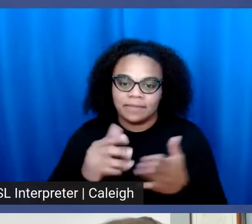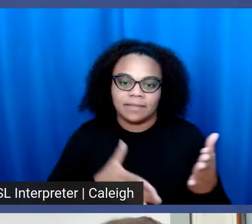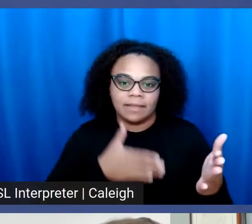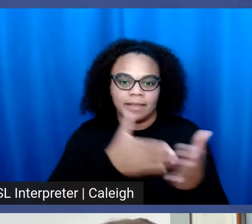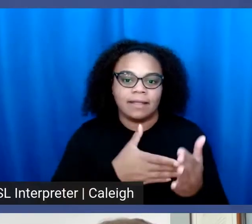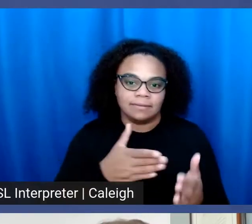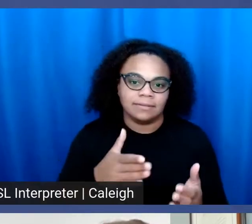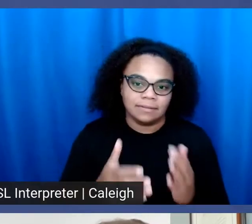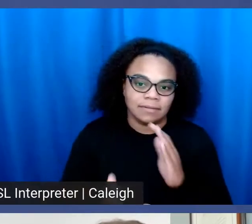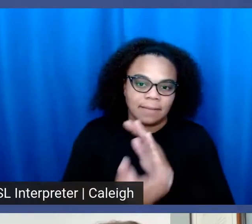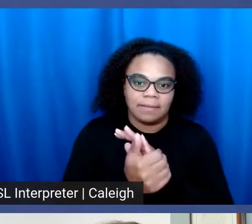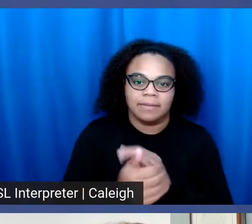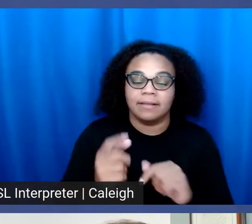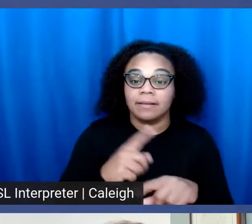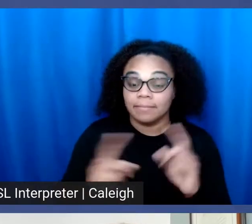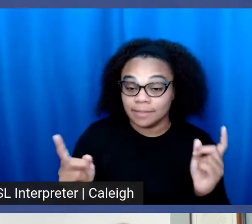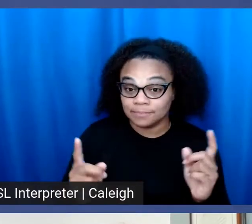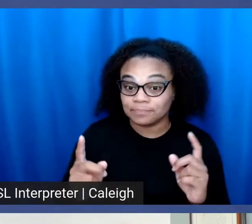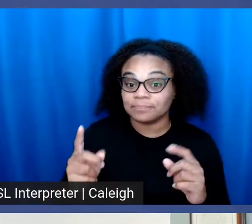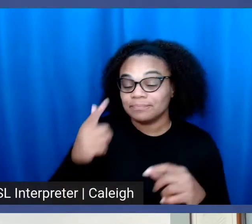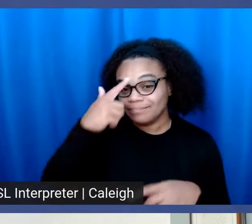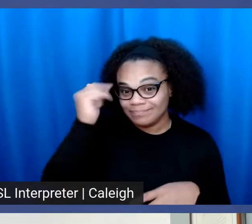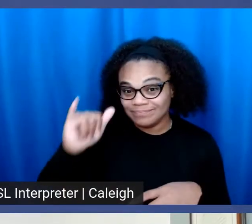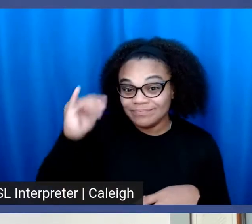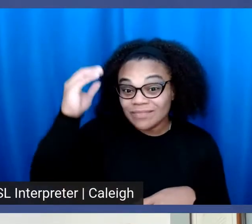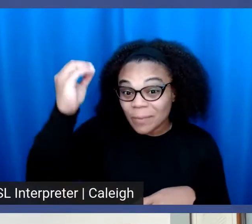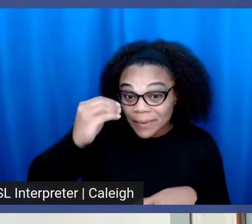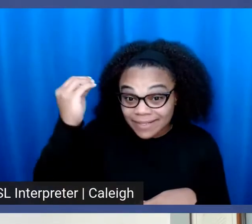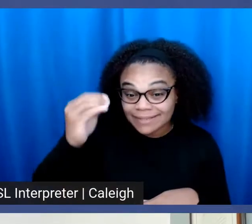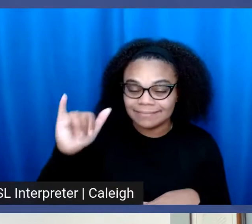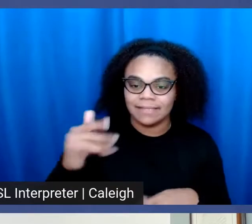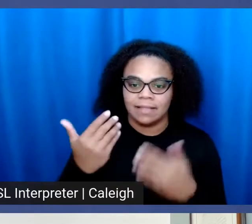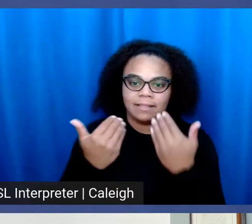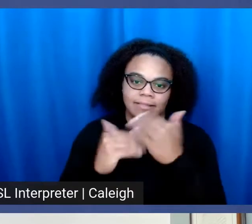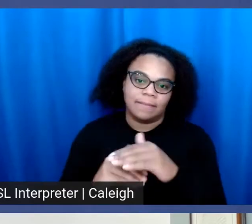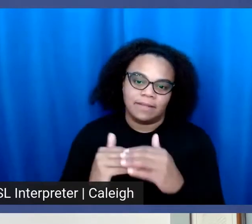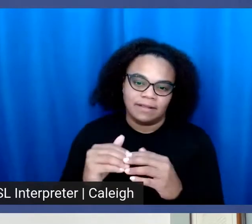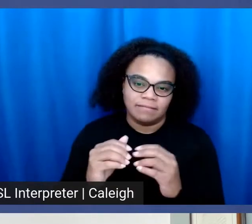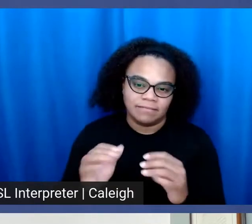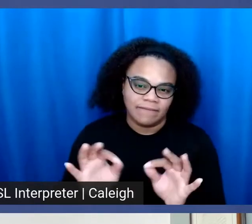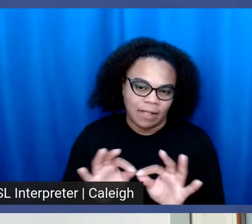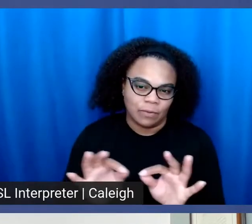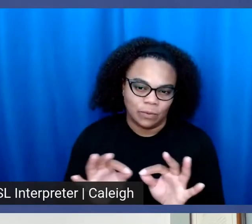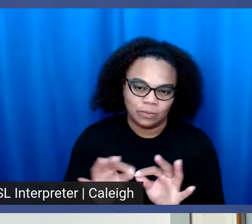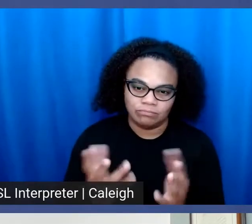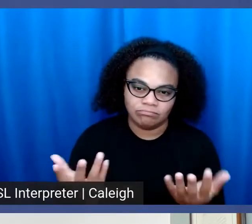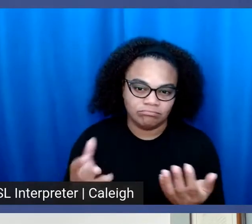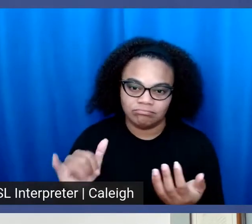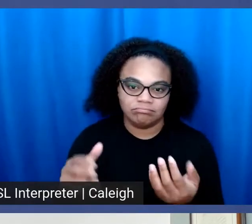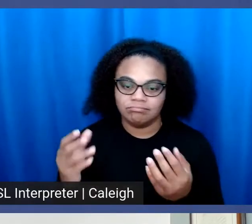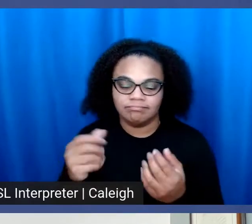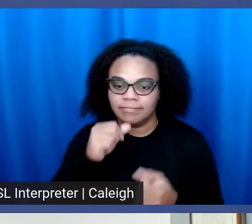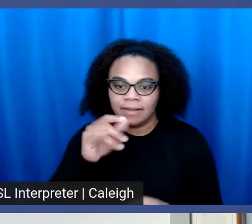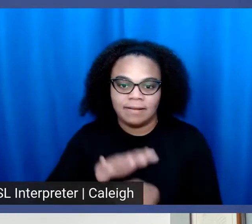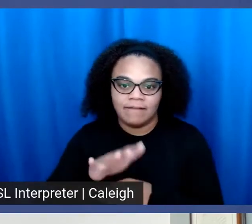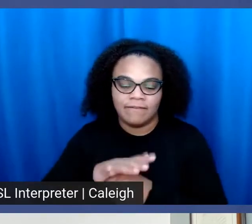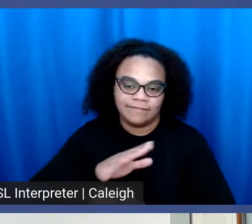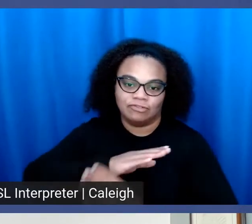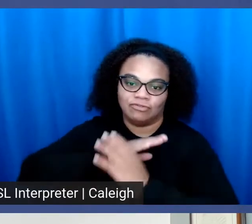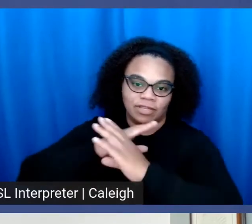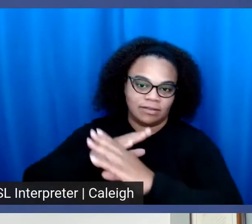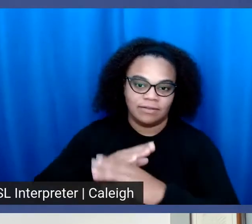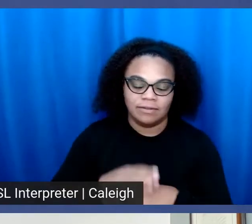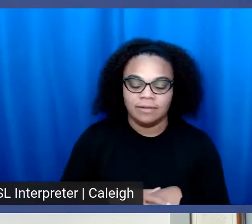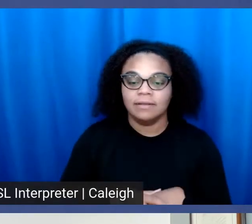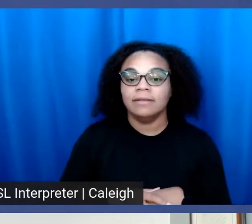plurality opinion, it has been of limited precedential value. It has not been the shield that it otherwise might have been if it had